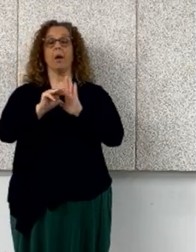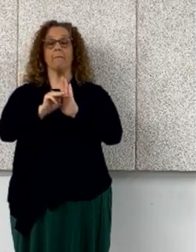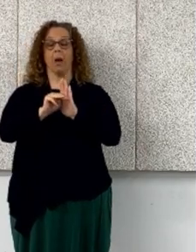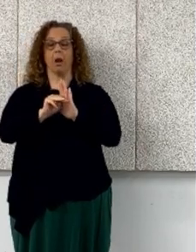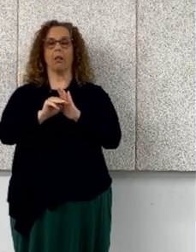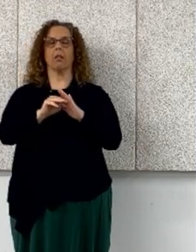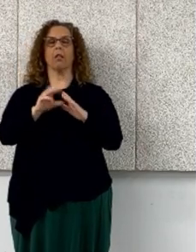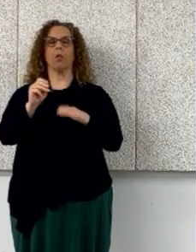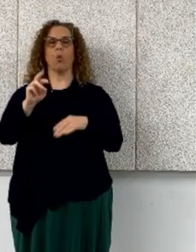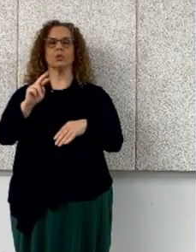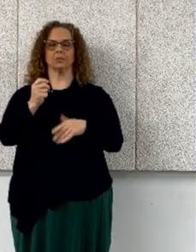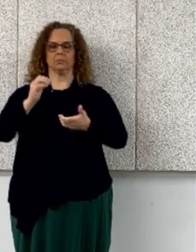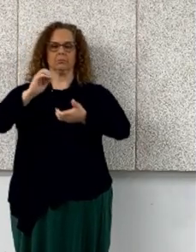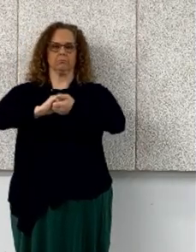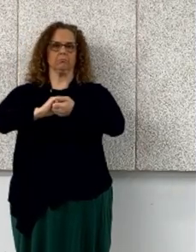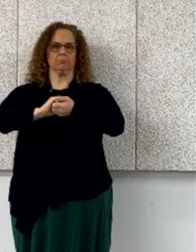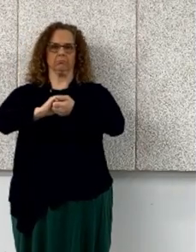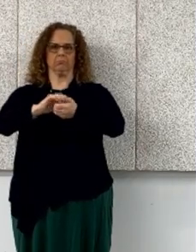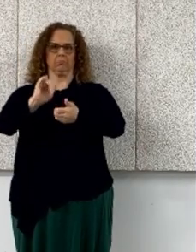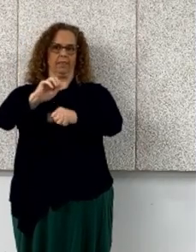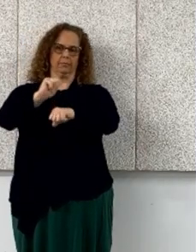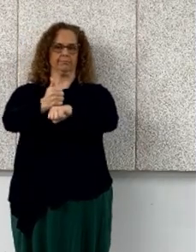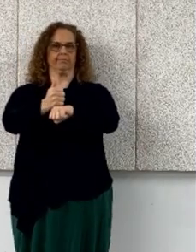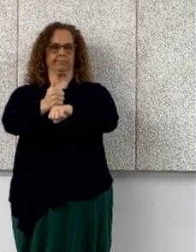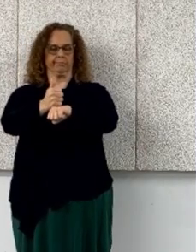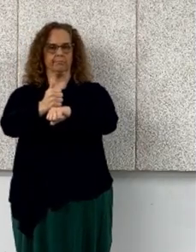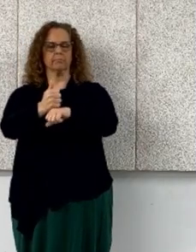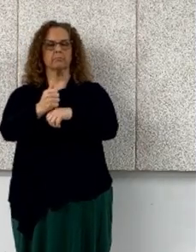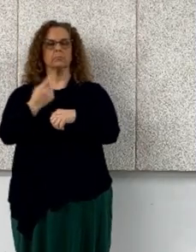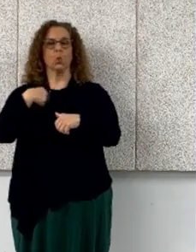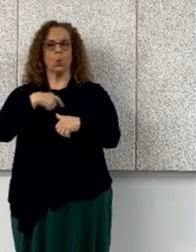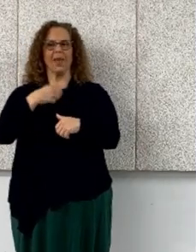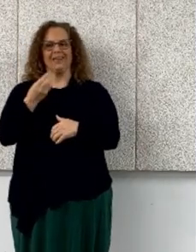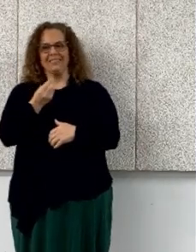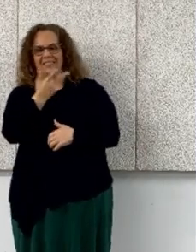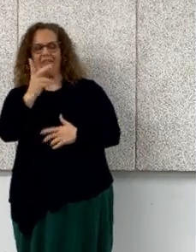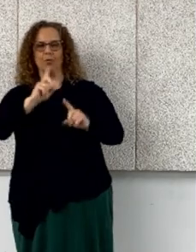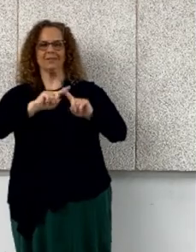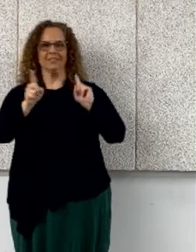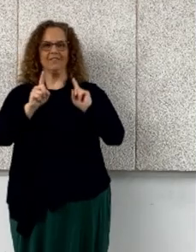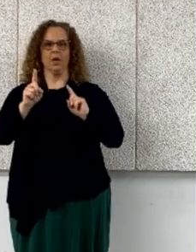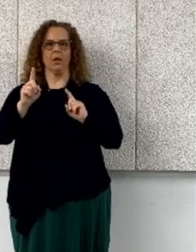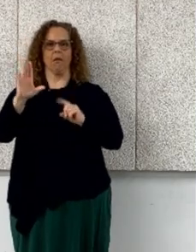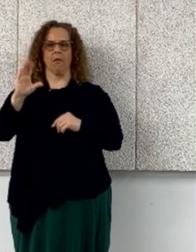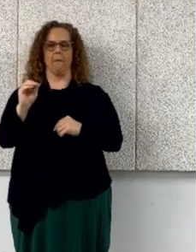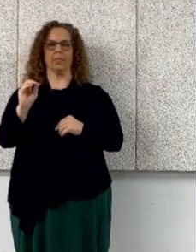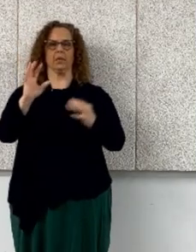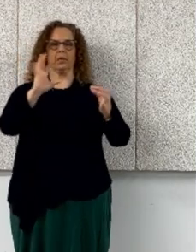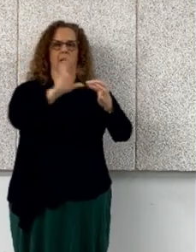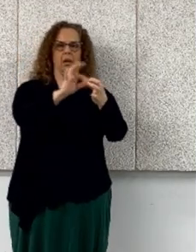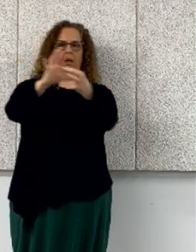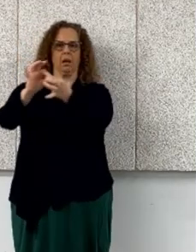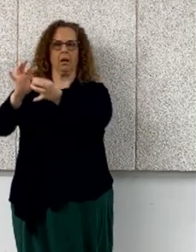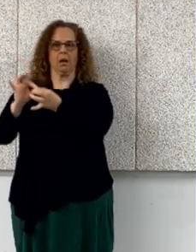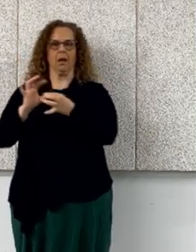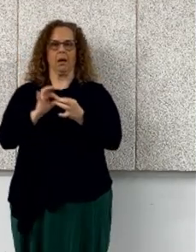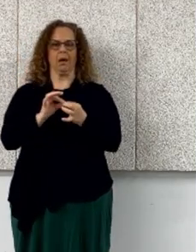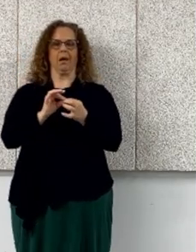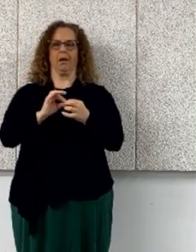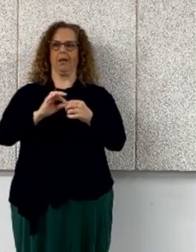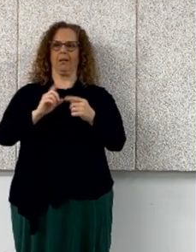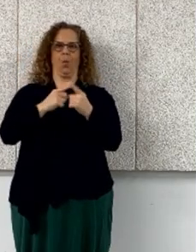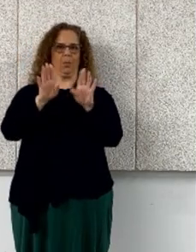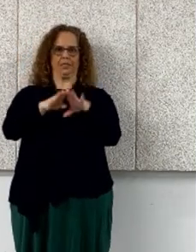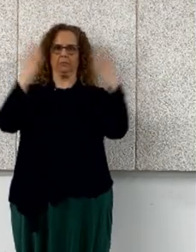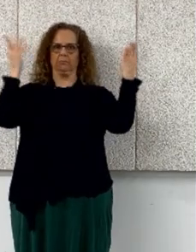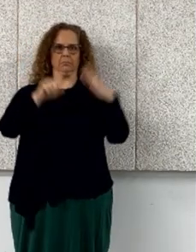organizationally collaborative organization. So we had a bunch of organizations that joined us right when we opened our doors that were all working in the space